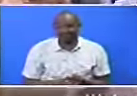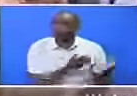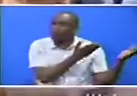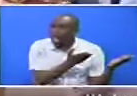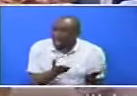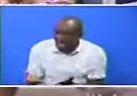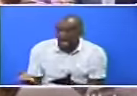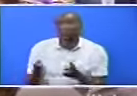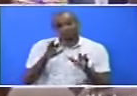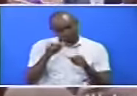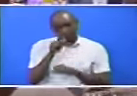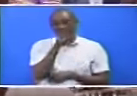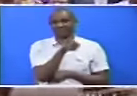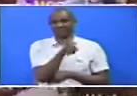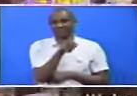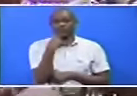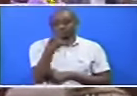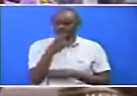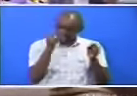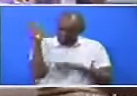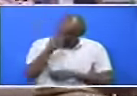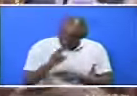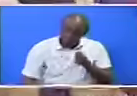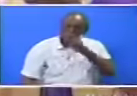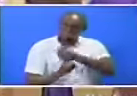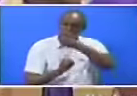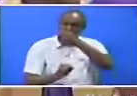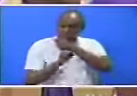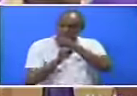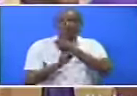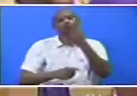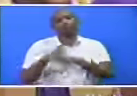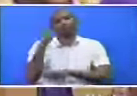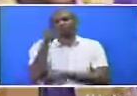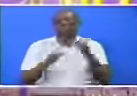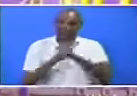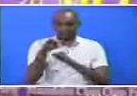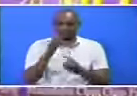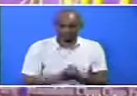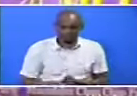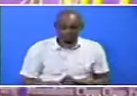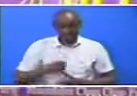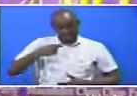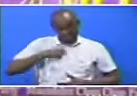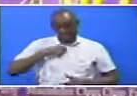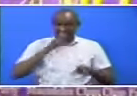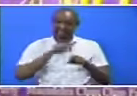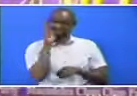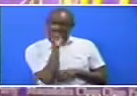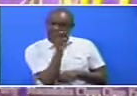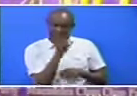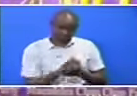Welcome a green light from the party to have Uhuru Kenyatta vie for a second term in office. Mimi nikikuangalia, I feel